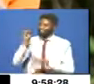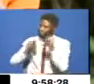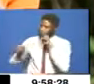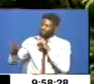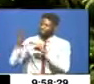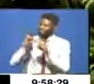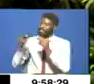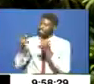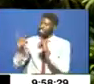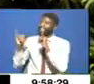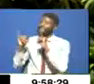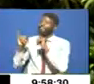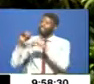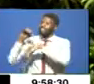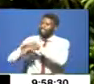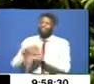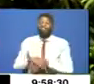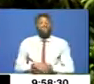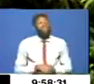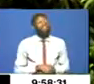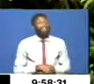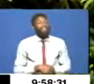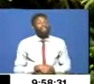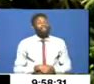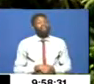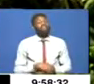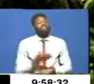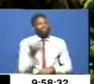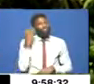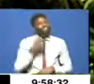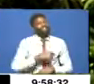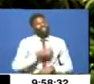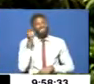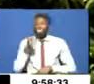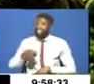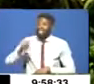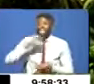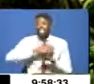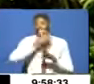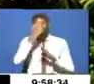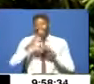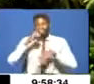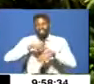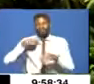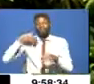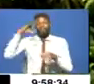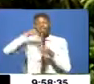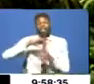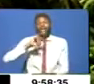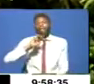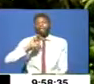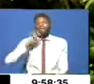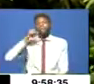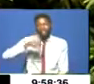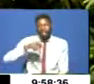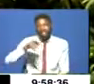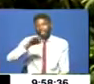get a hold tennis, of him. My tennis days were ended by me being elected Member of Parliament for Kwanza